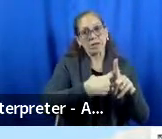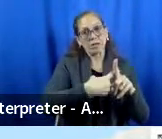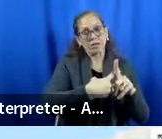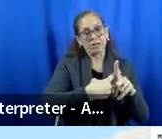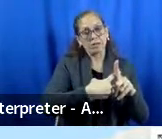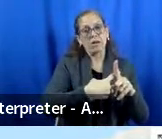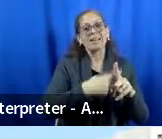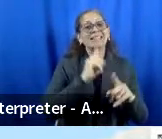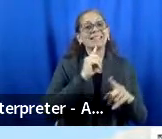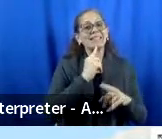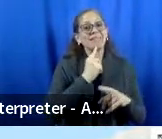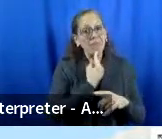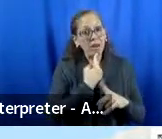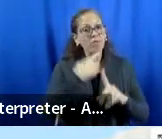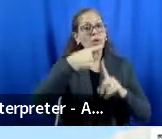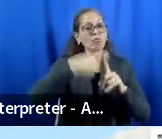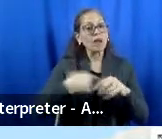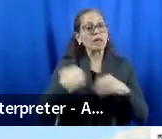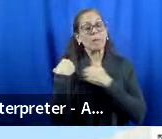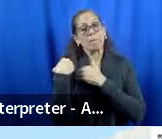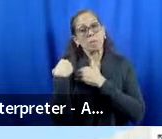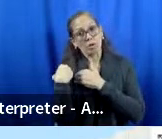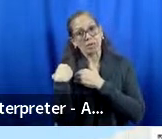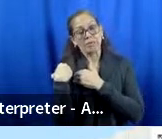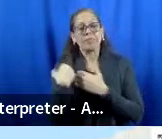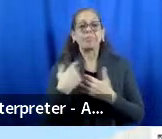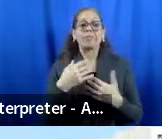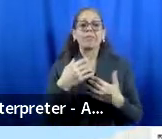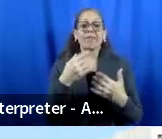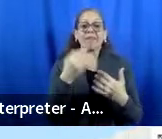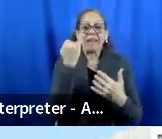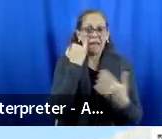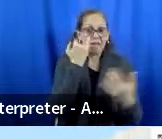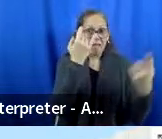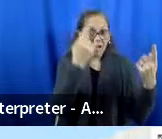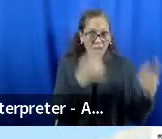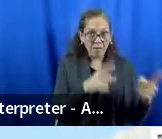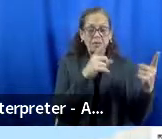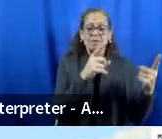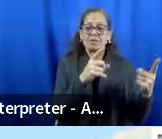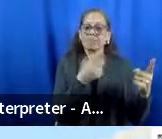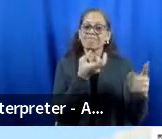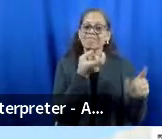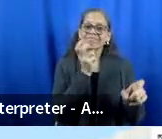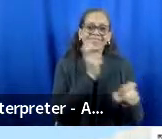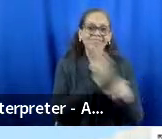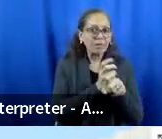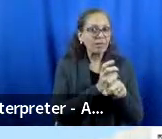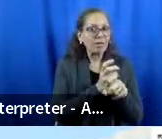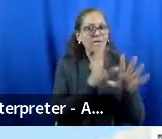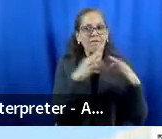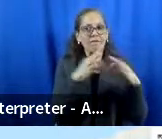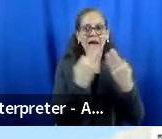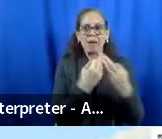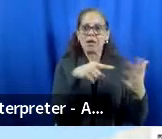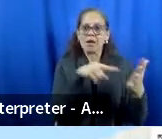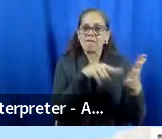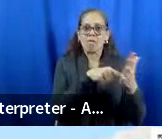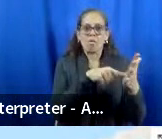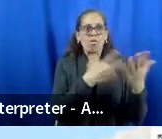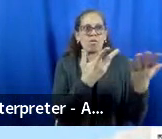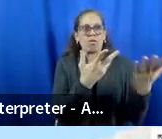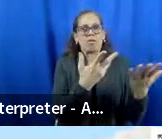that severe rent burden. When this is the case, it becomes very difficult for a household to afford